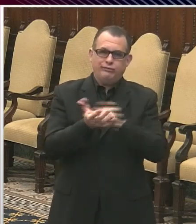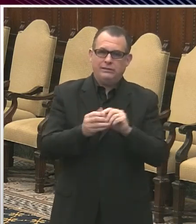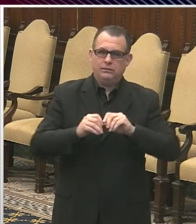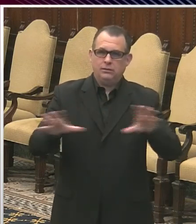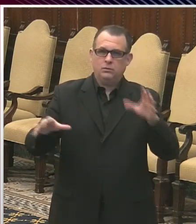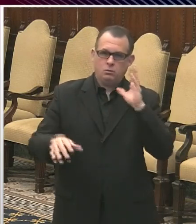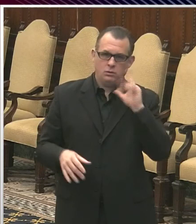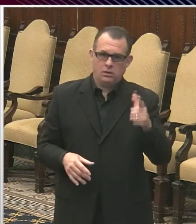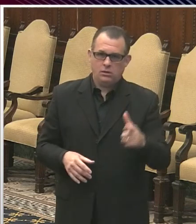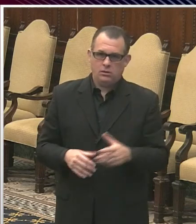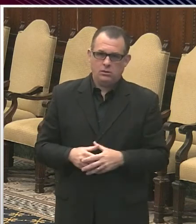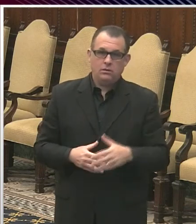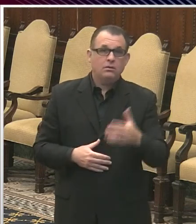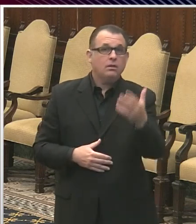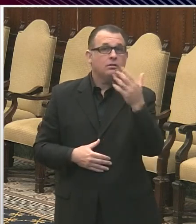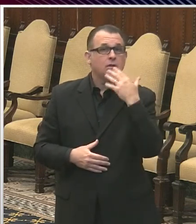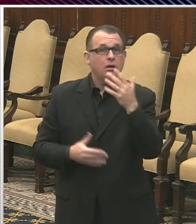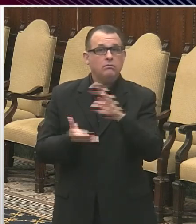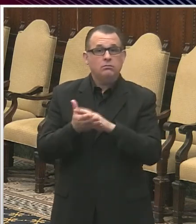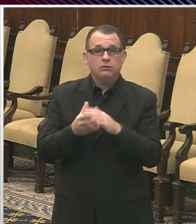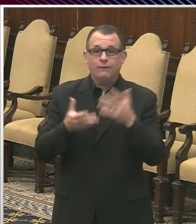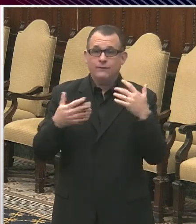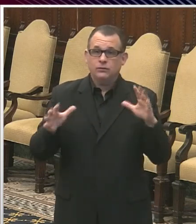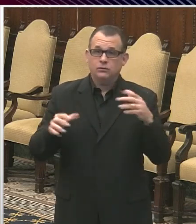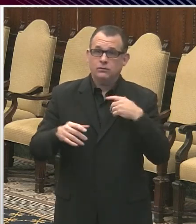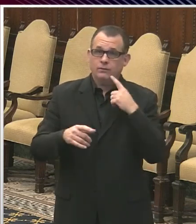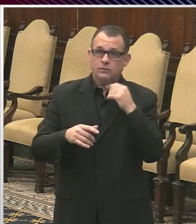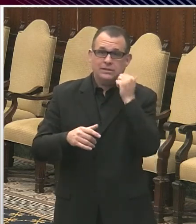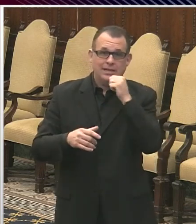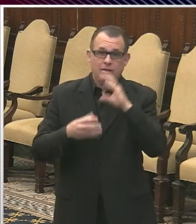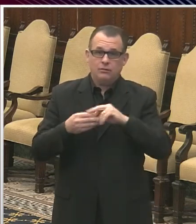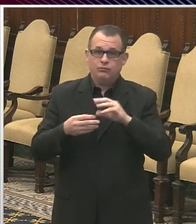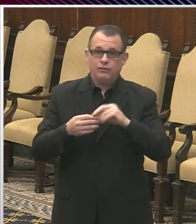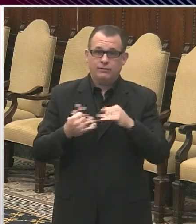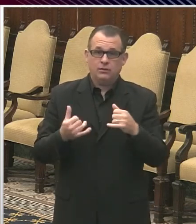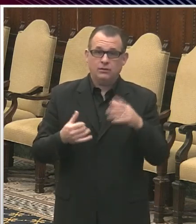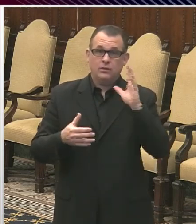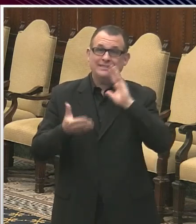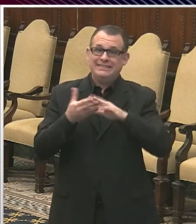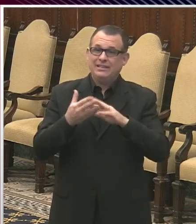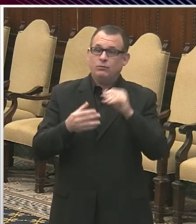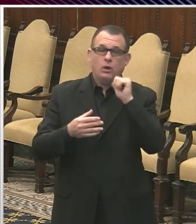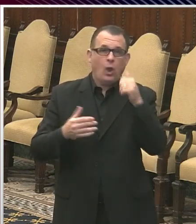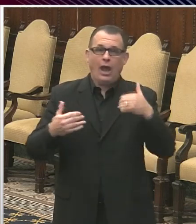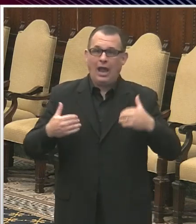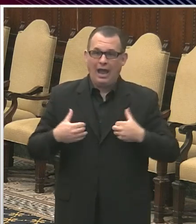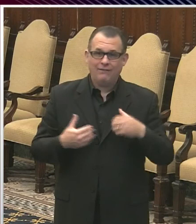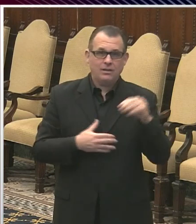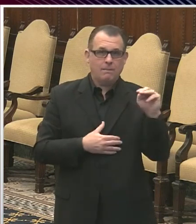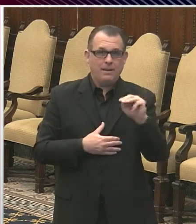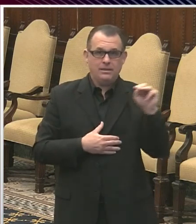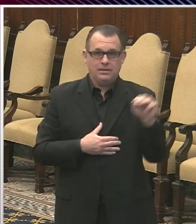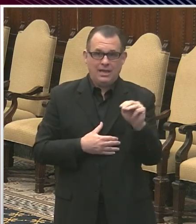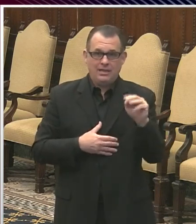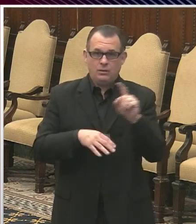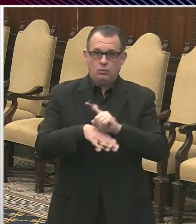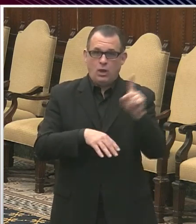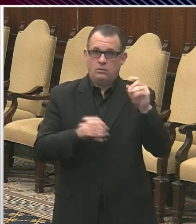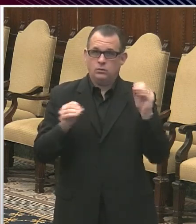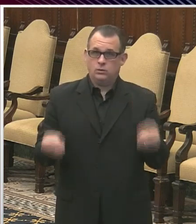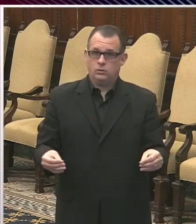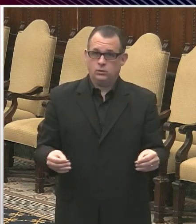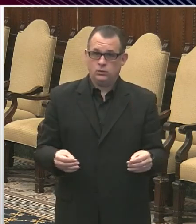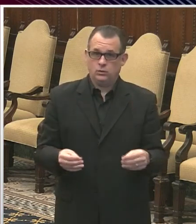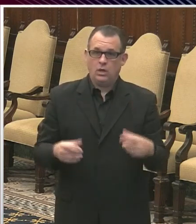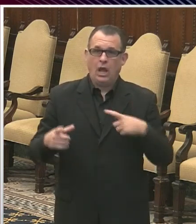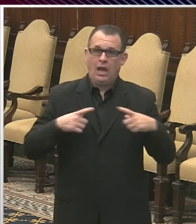And that concludes today's daily briefing. We do note that the city will not be holding a COVID-19 press conference during the